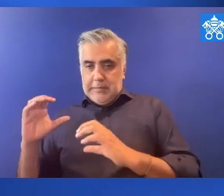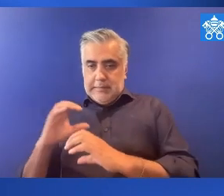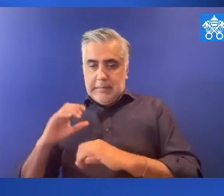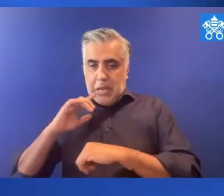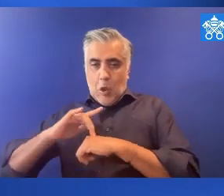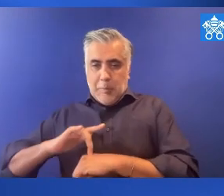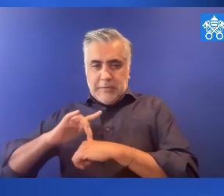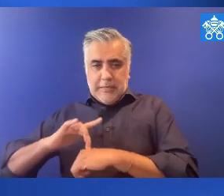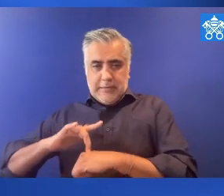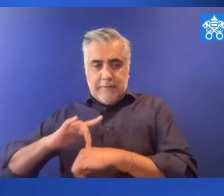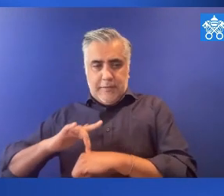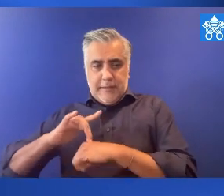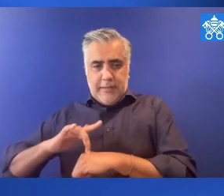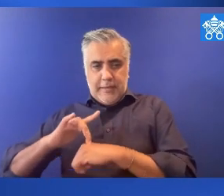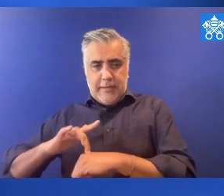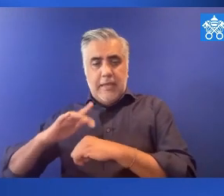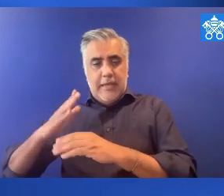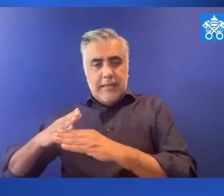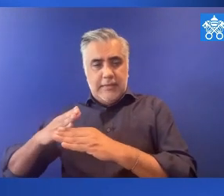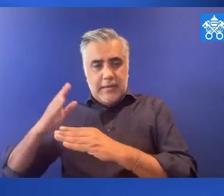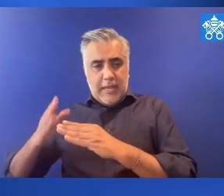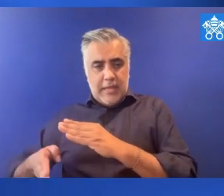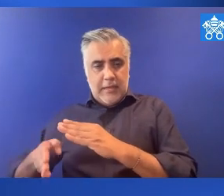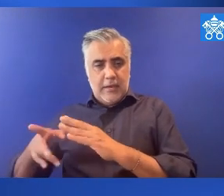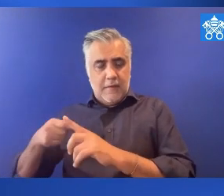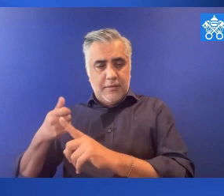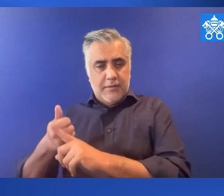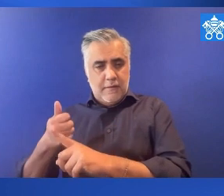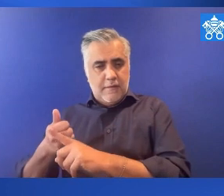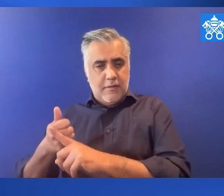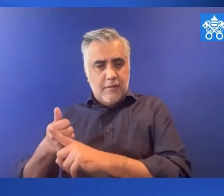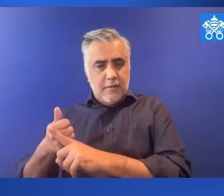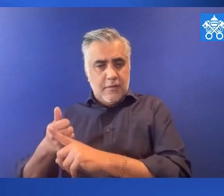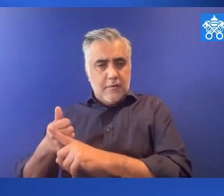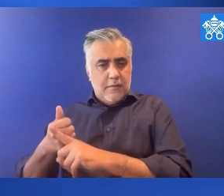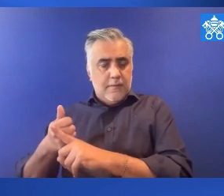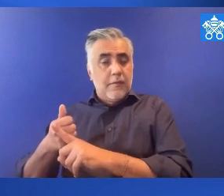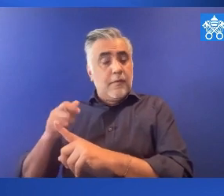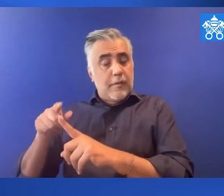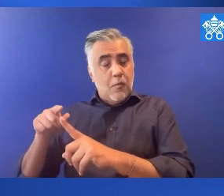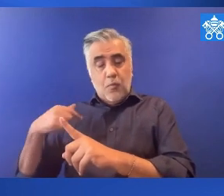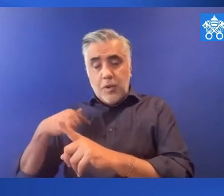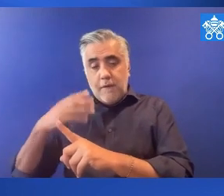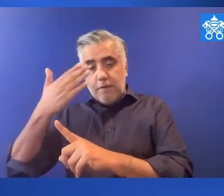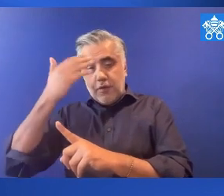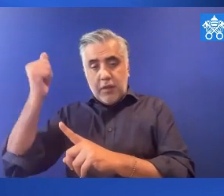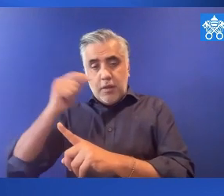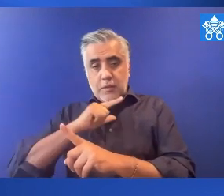become a danger if we seek it obsessively as an end in